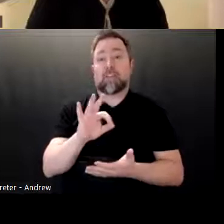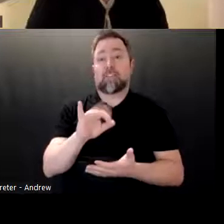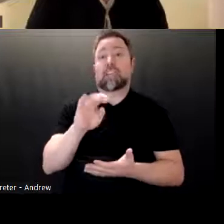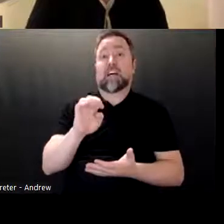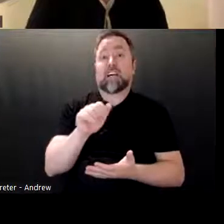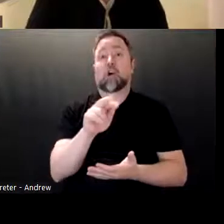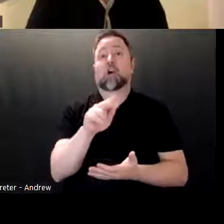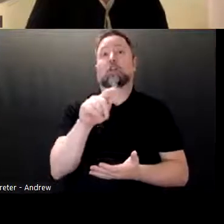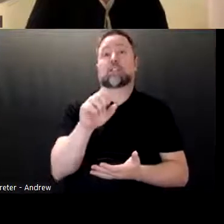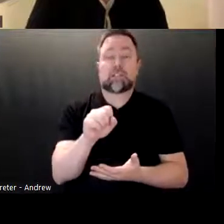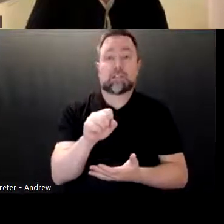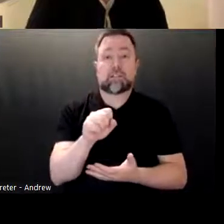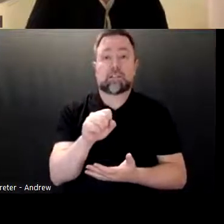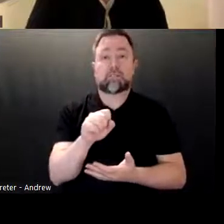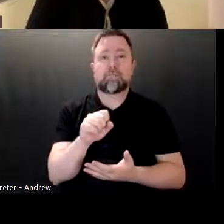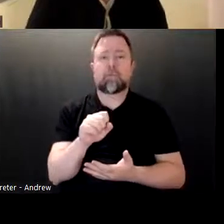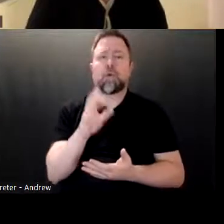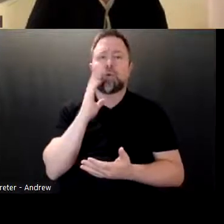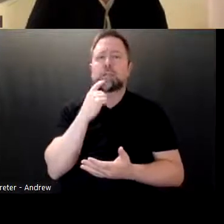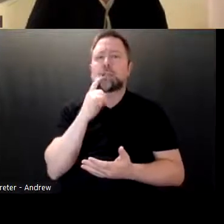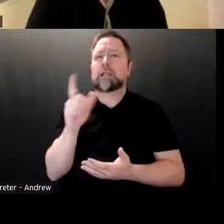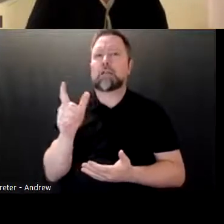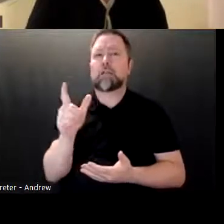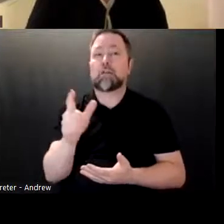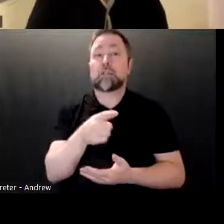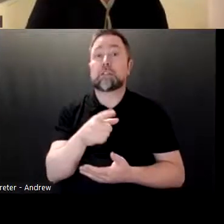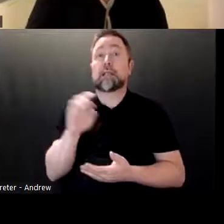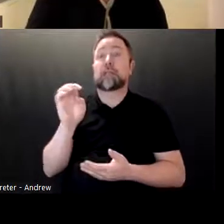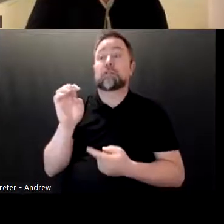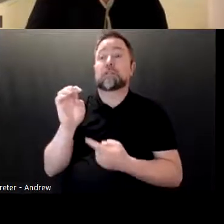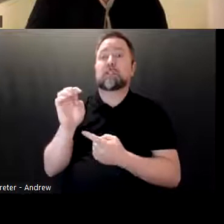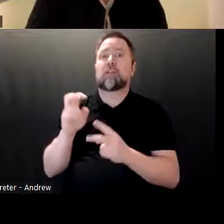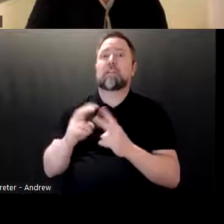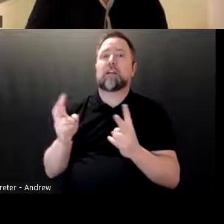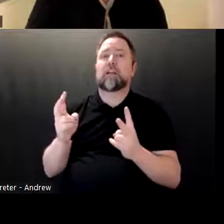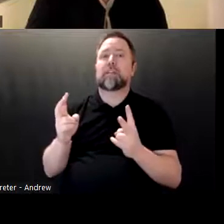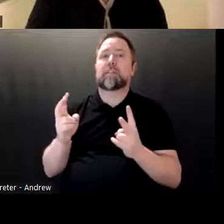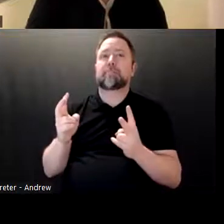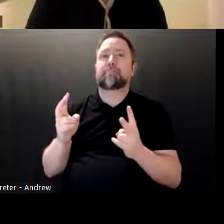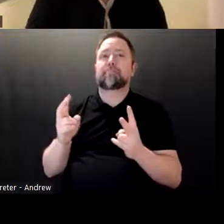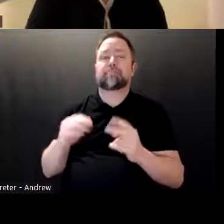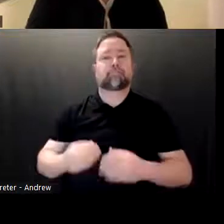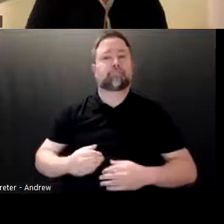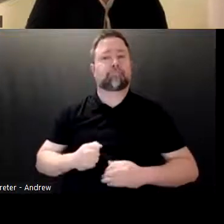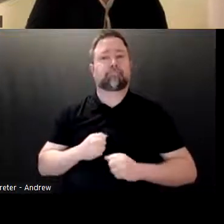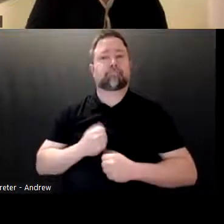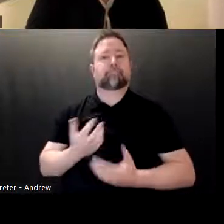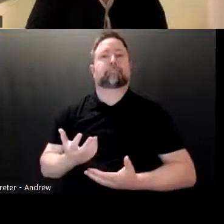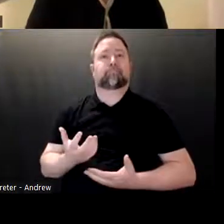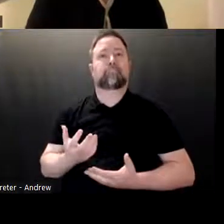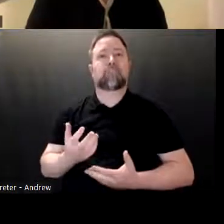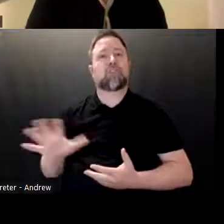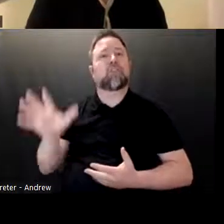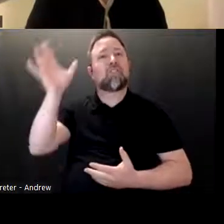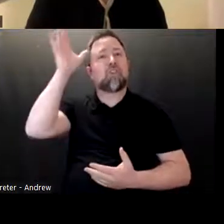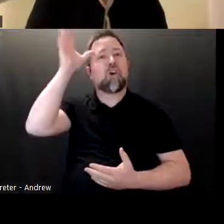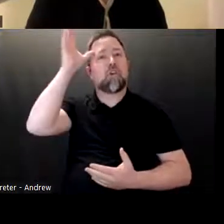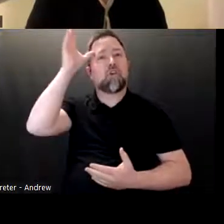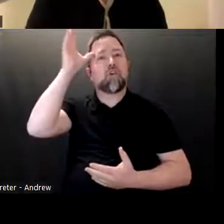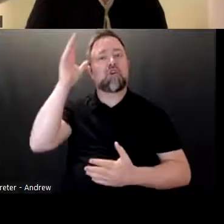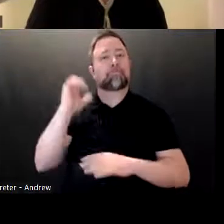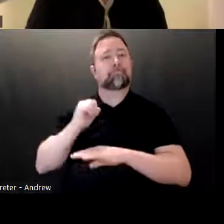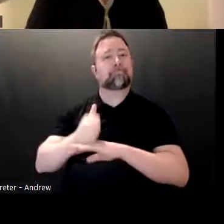went on to have a professional art training. He studied painting in two places, the Pennsylvania Museum